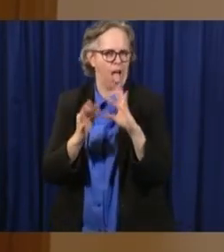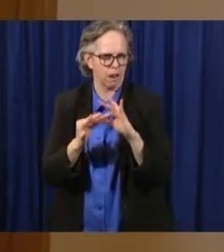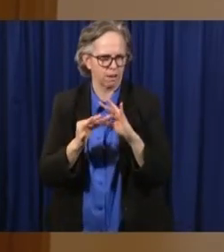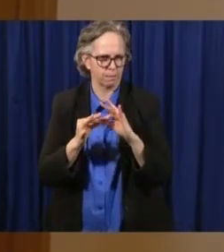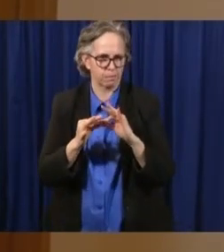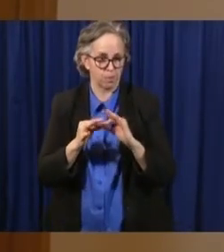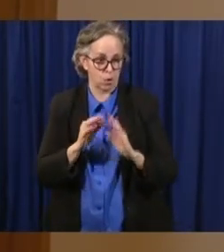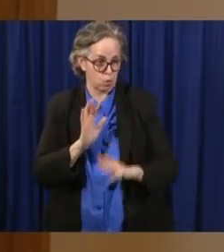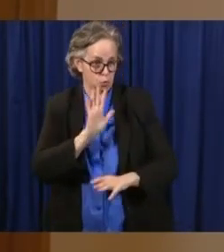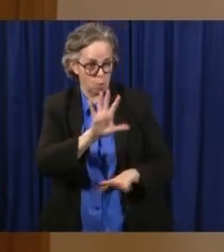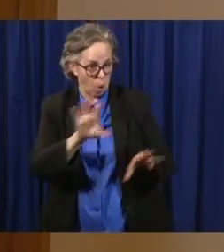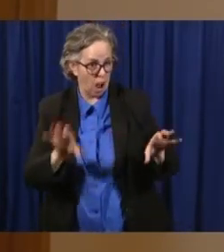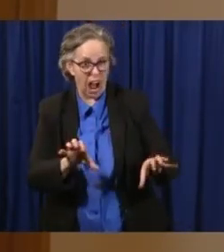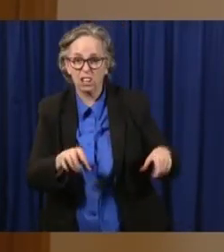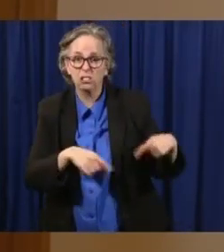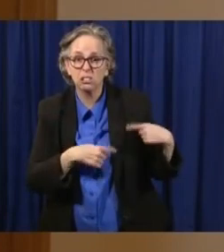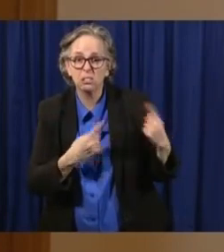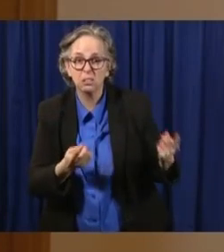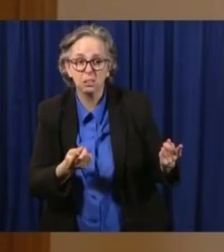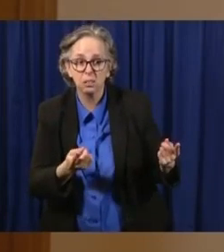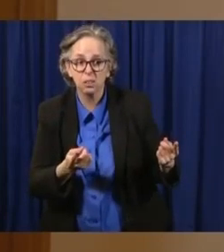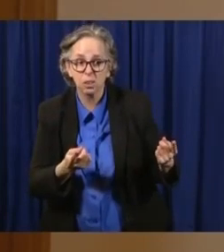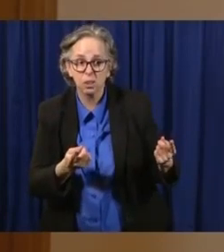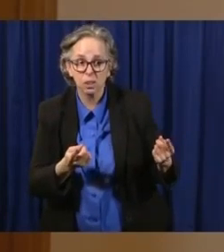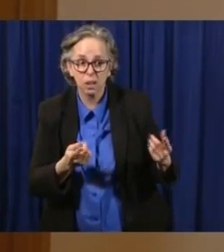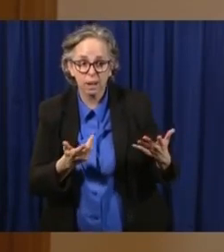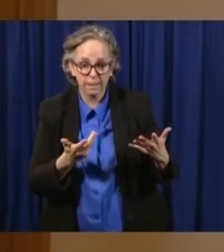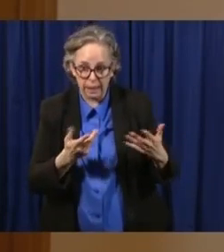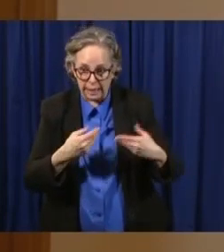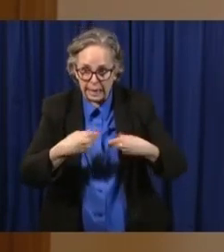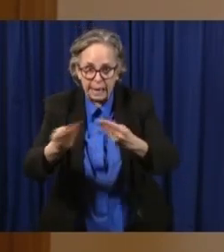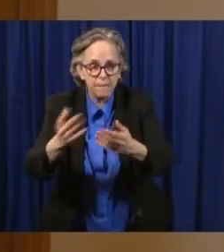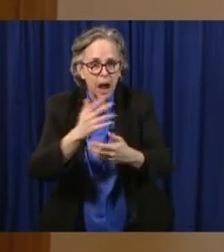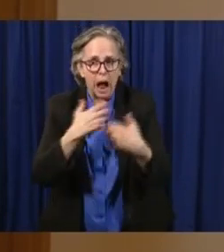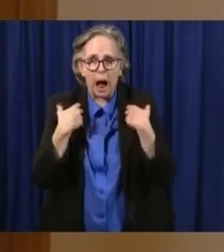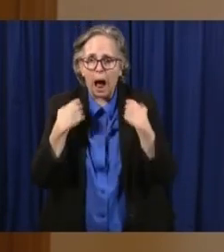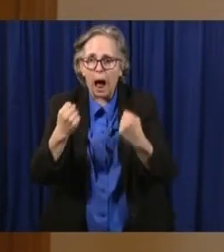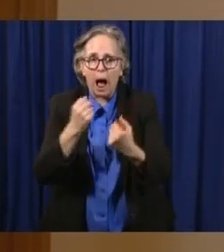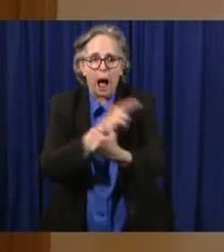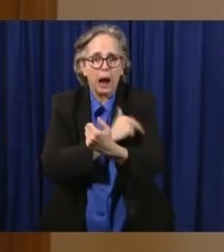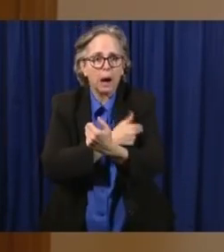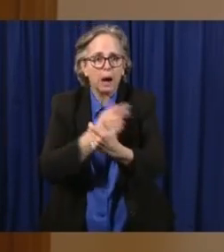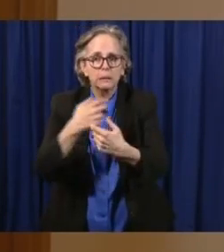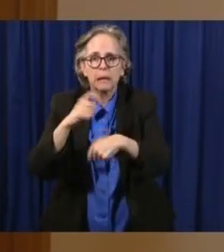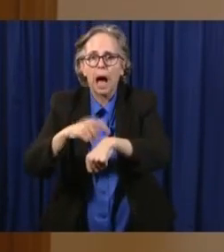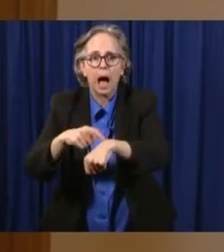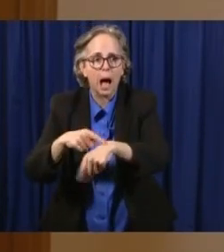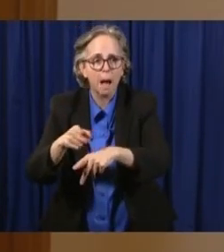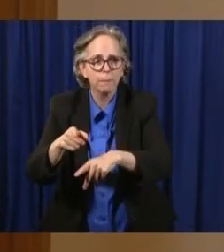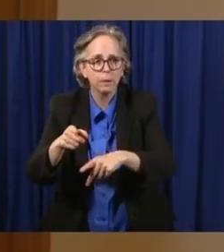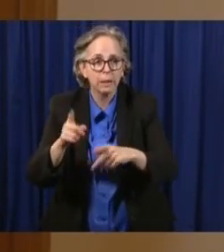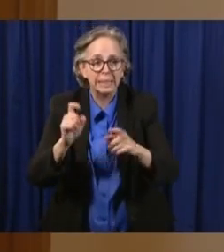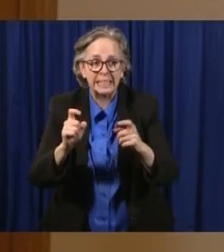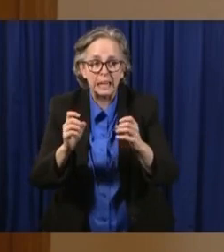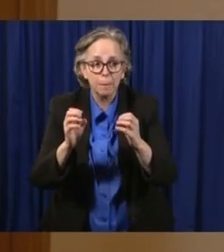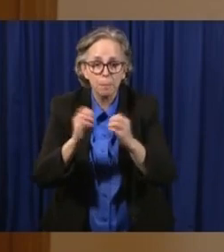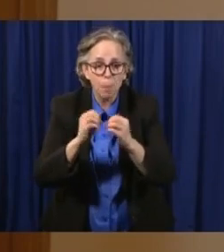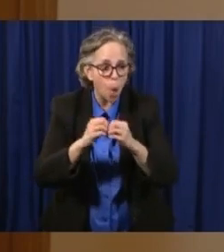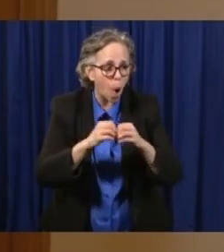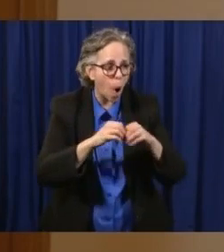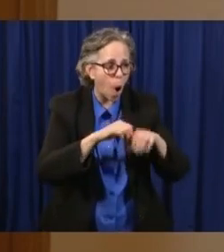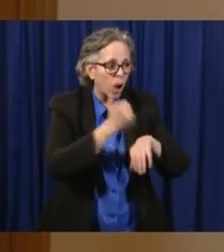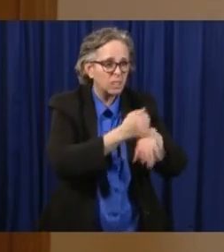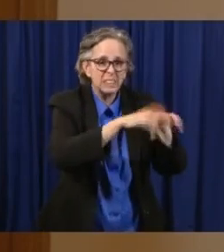way to start shifting. We don't have to build out quite as big, hopefully, if our behavior stays the